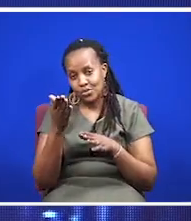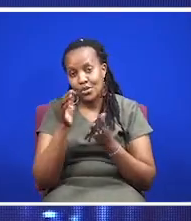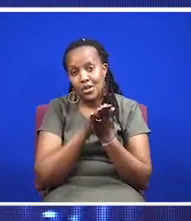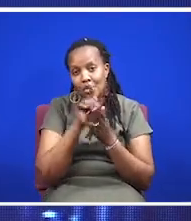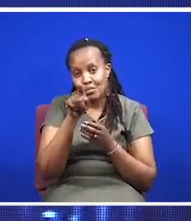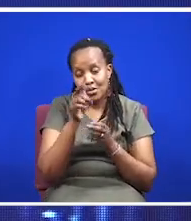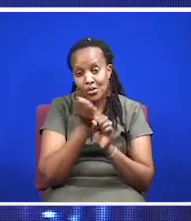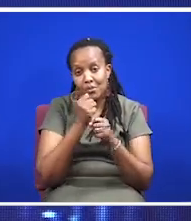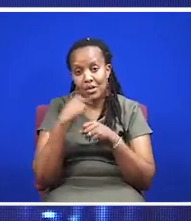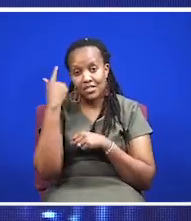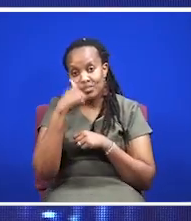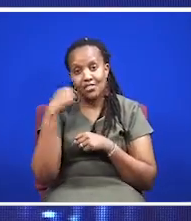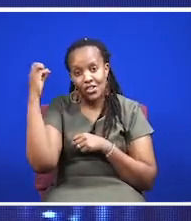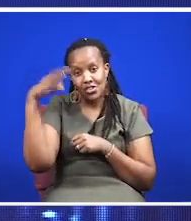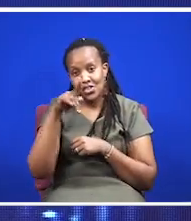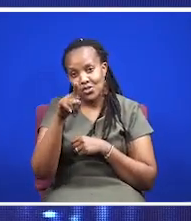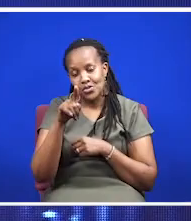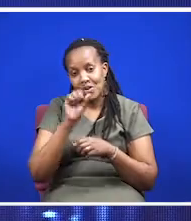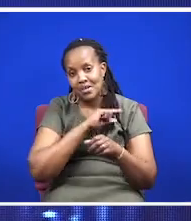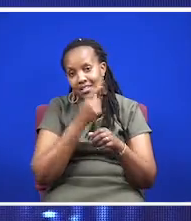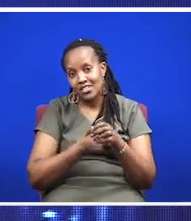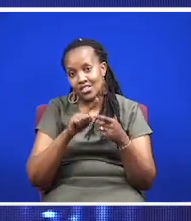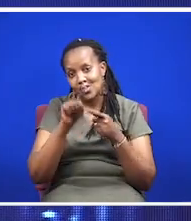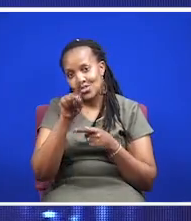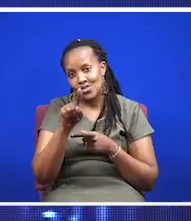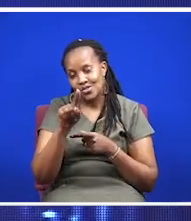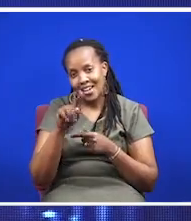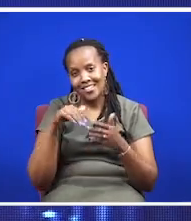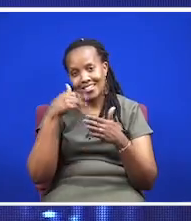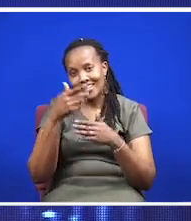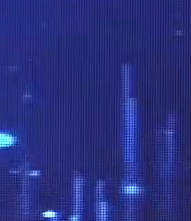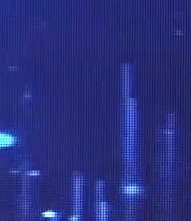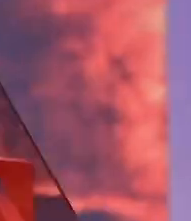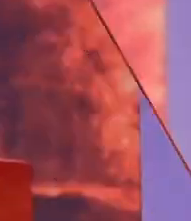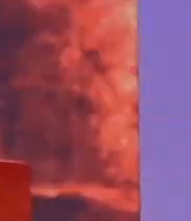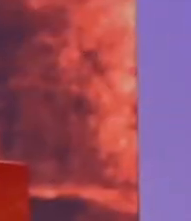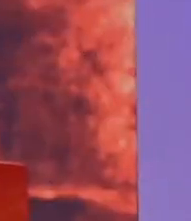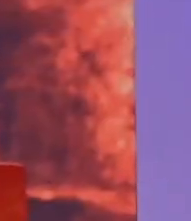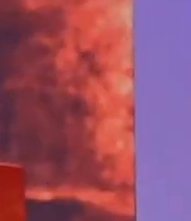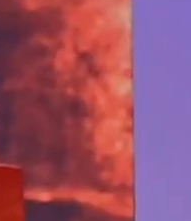face to shine upon you and be gracious to you. Until next week, God bless you.